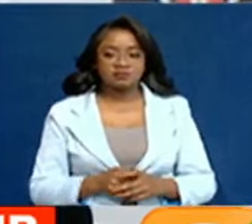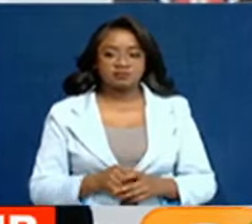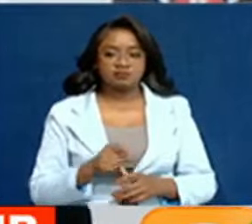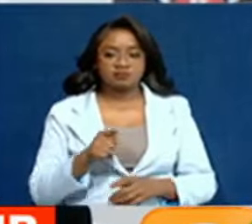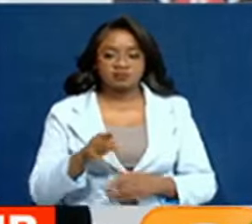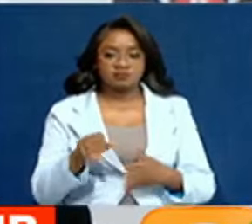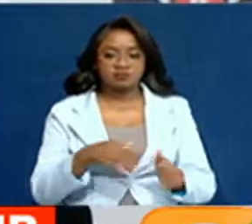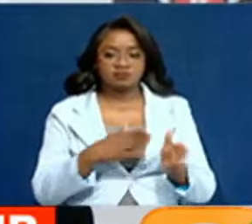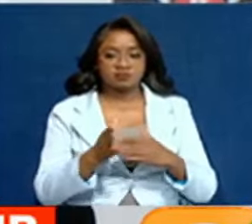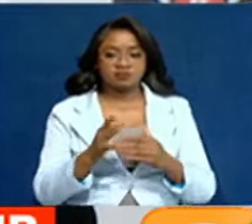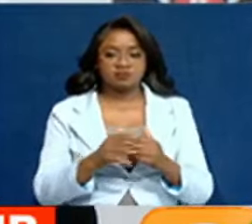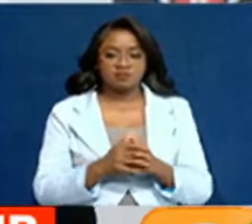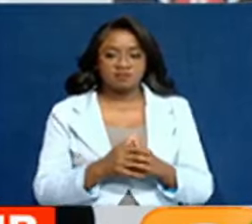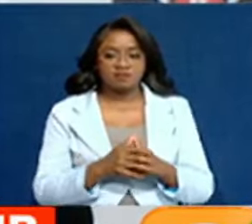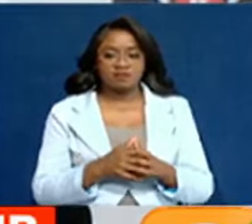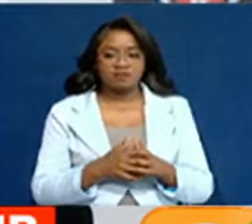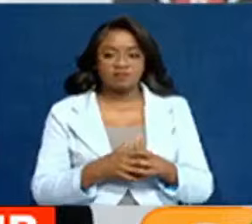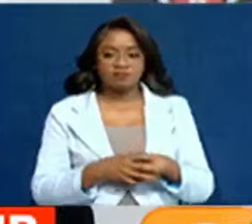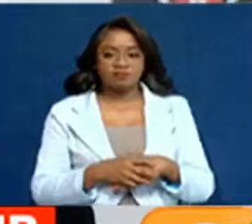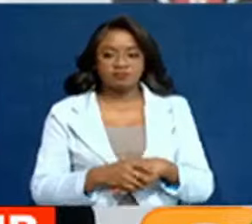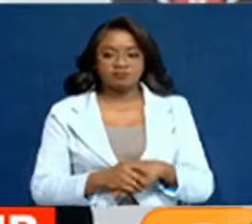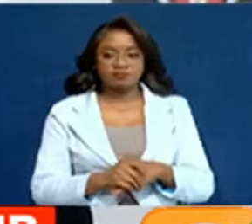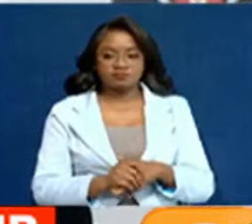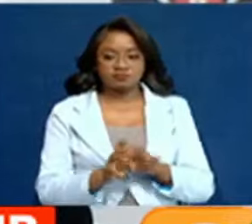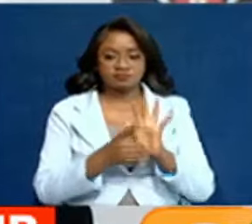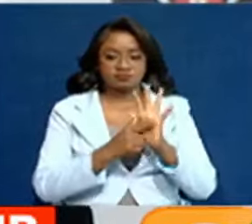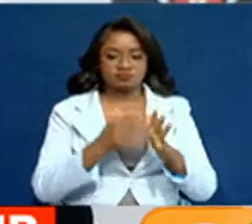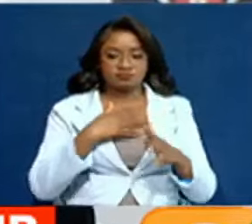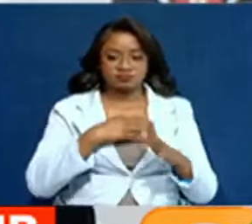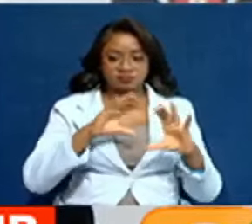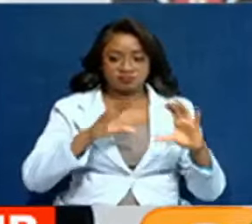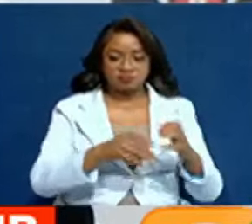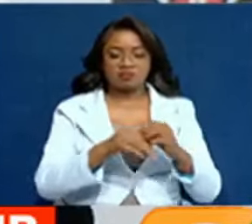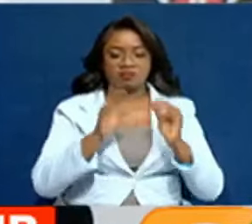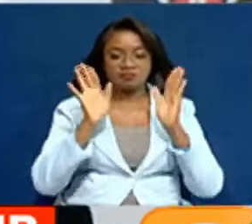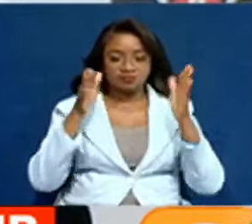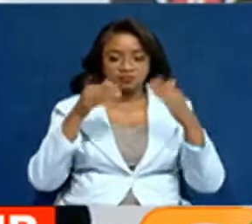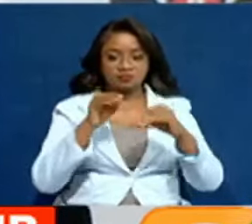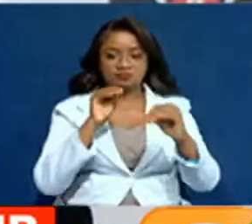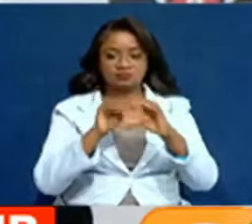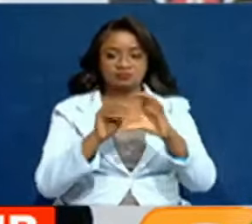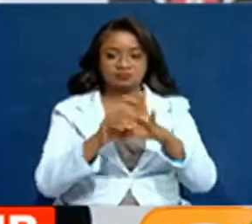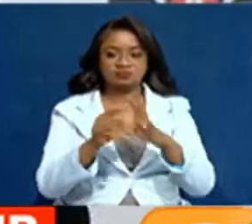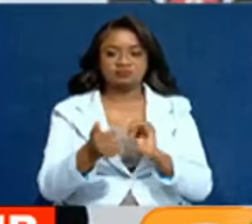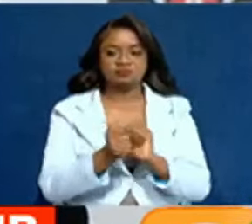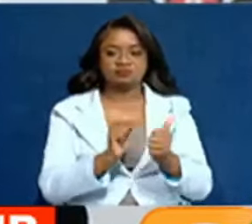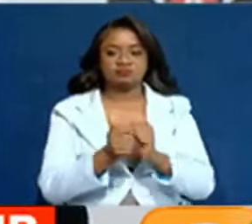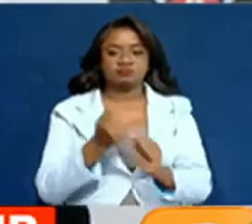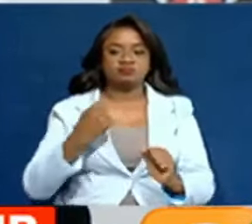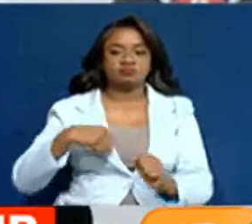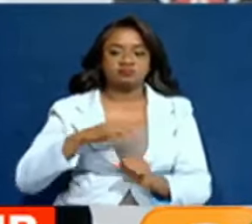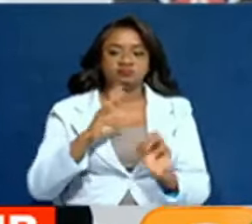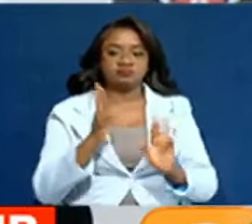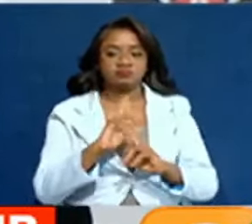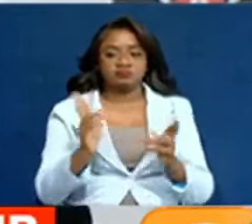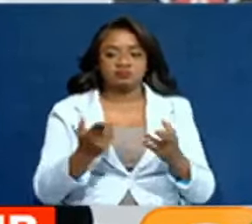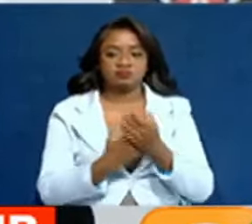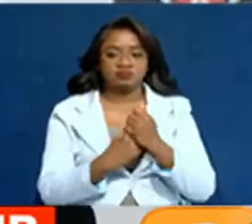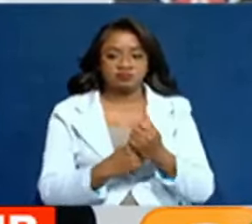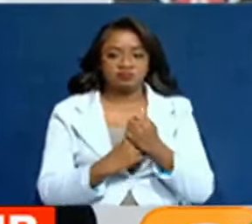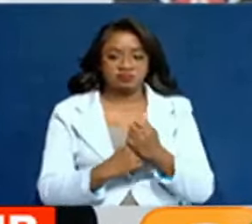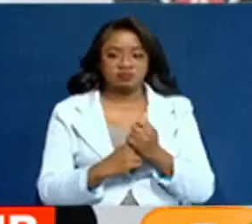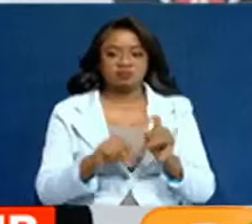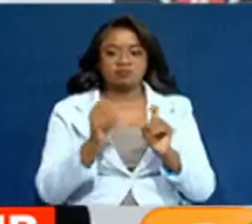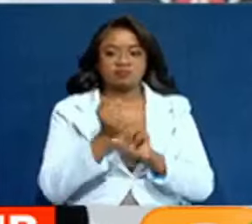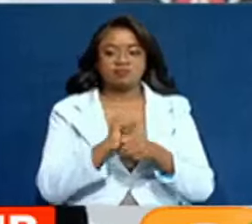Viutravel as a company that is really investing into sports. We want to partner, and we want to ensure that